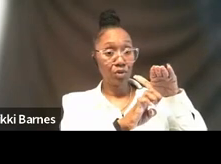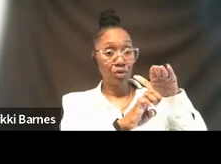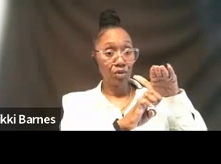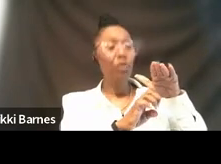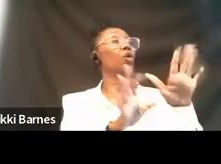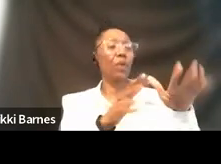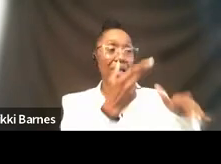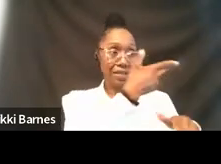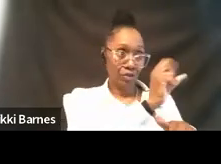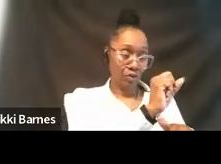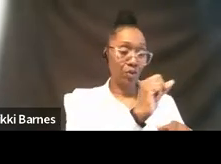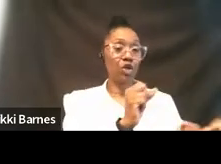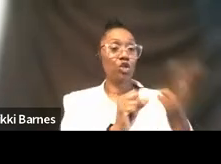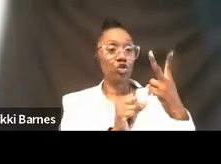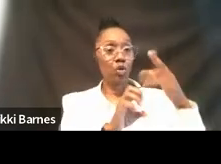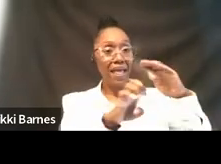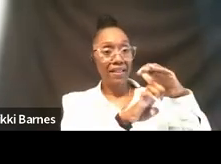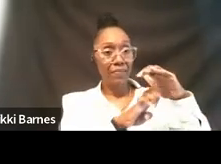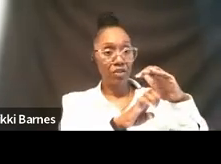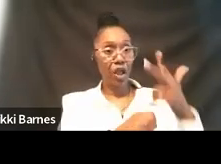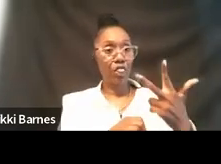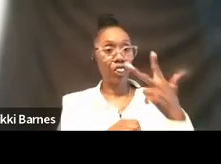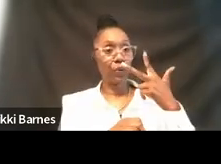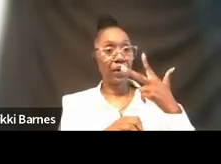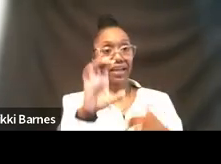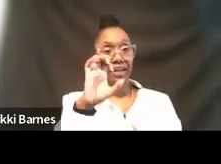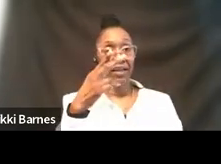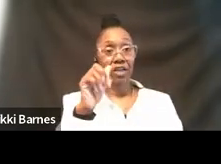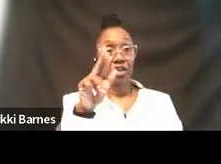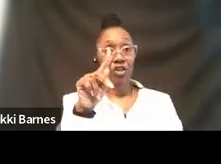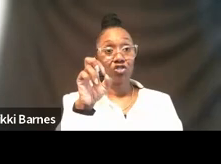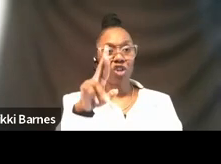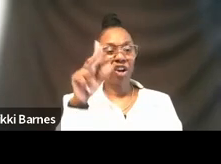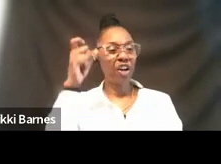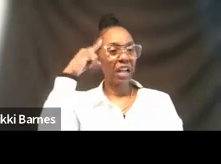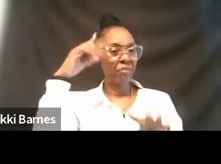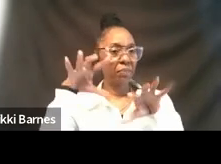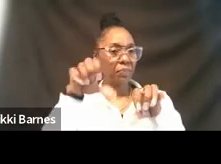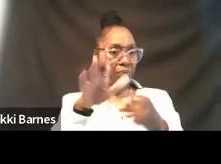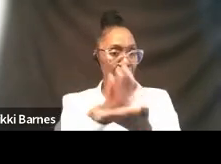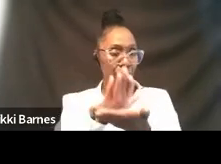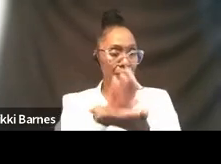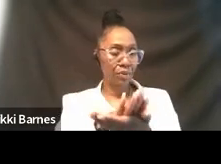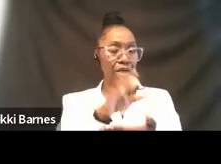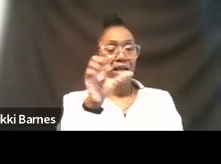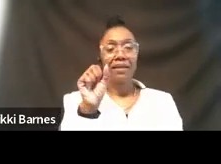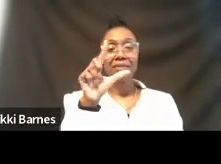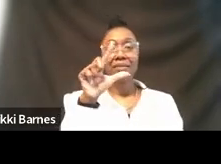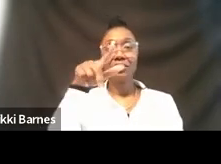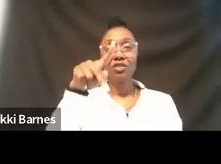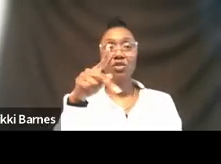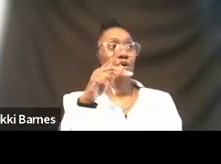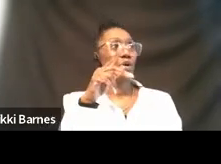elementary schools, and three charter schools. So I had six schools as an SLP that covered roughly 40 square